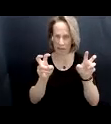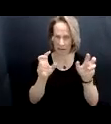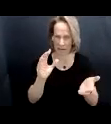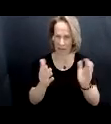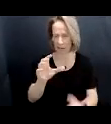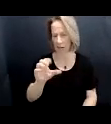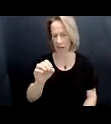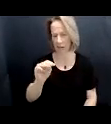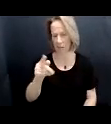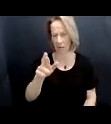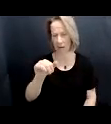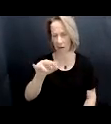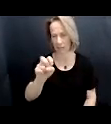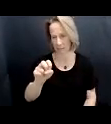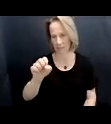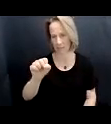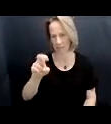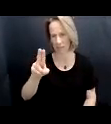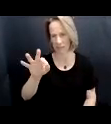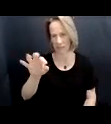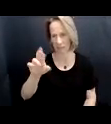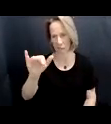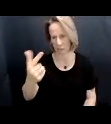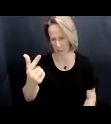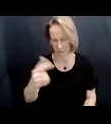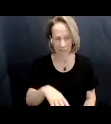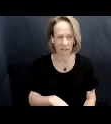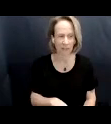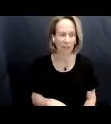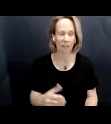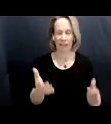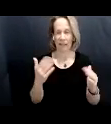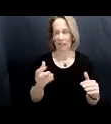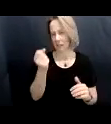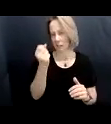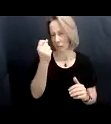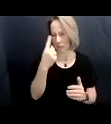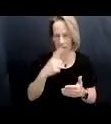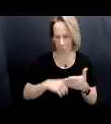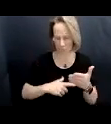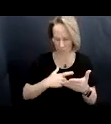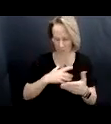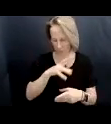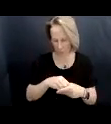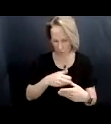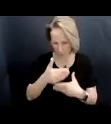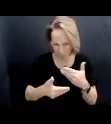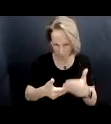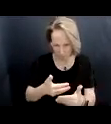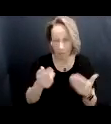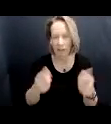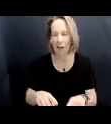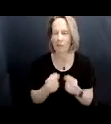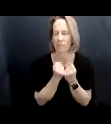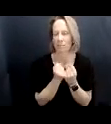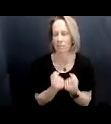our role as advocates. And then we'll understand the stages of burnout. And we'll kind of wrap all of that up